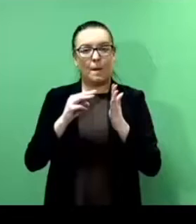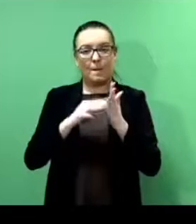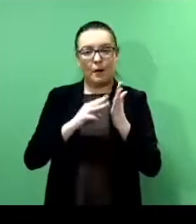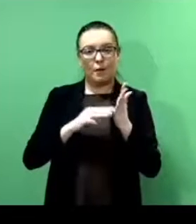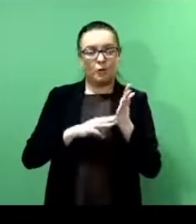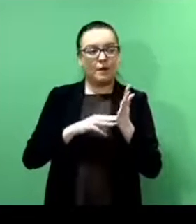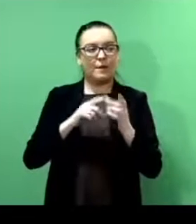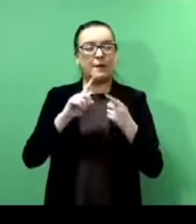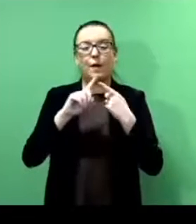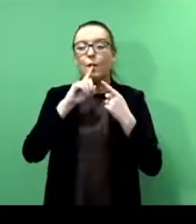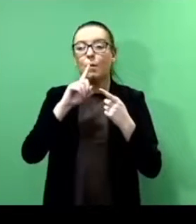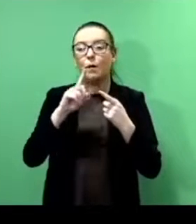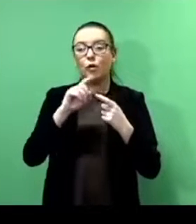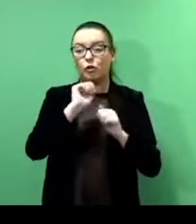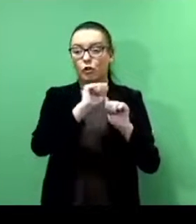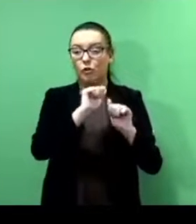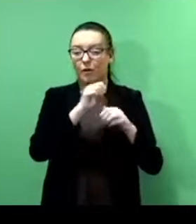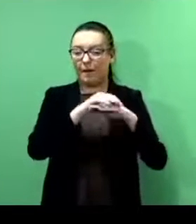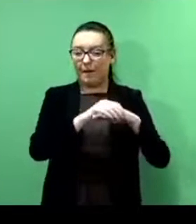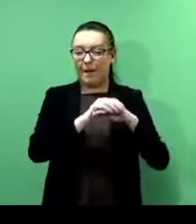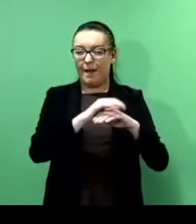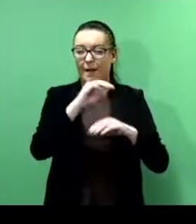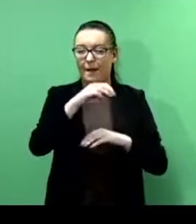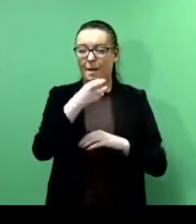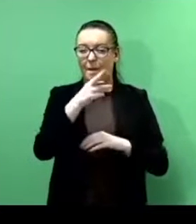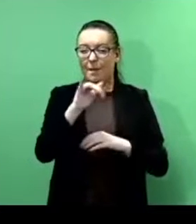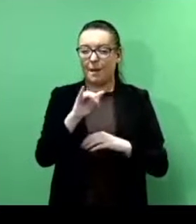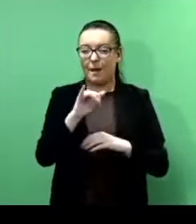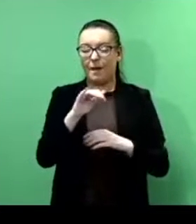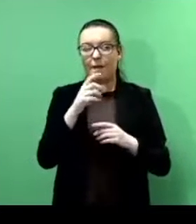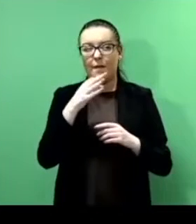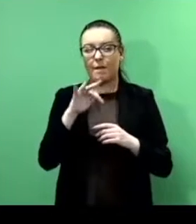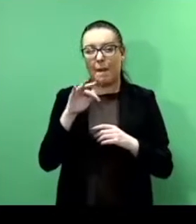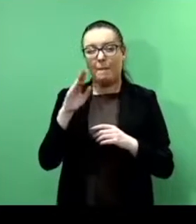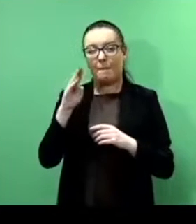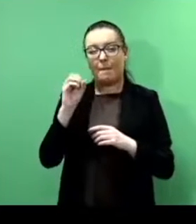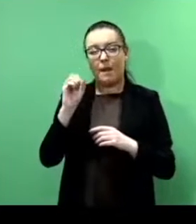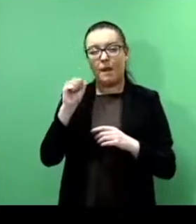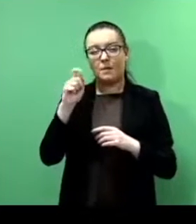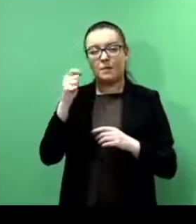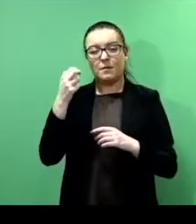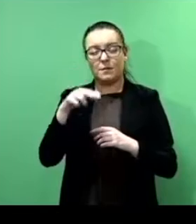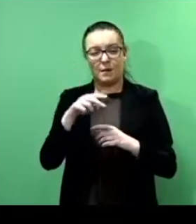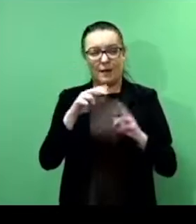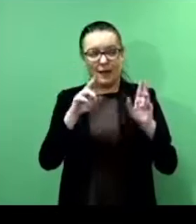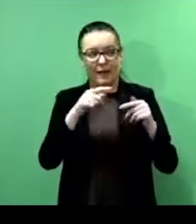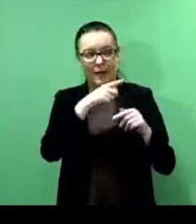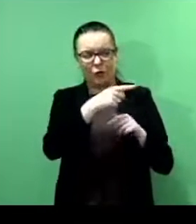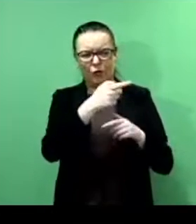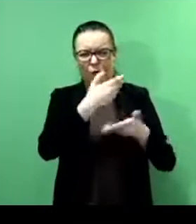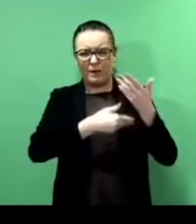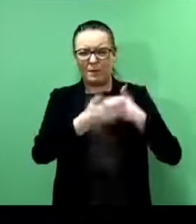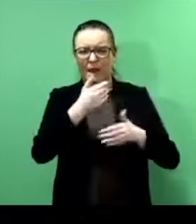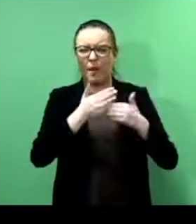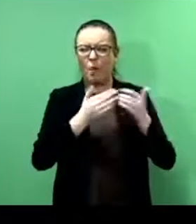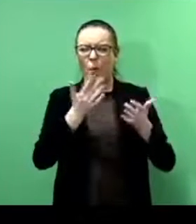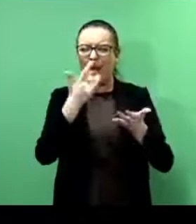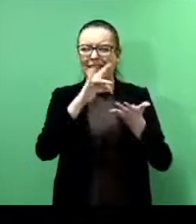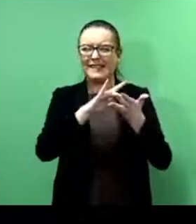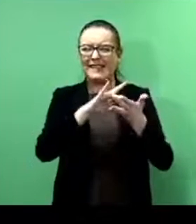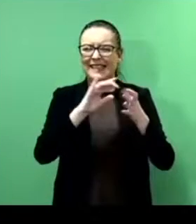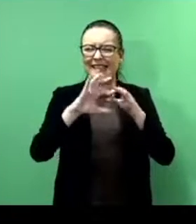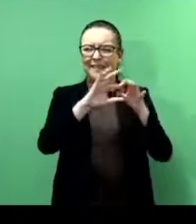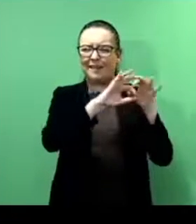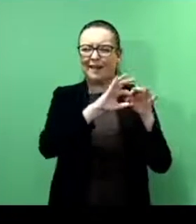conference by your colleague Mary Walsh from Boston College. Maybe as a recap, can you just in a minute tell us what City Connects is? Yep, I will.